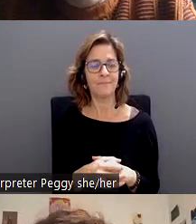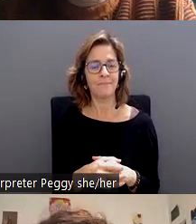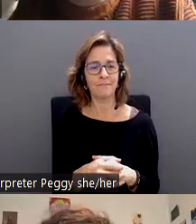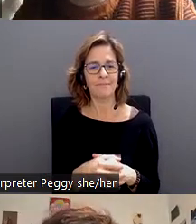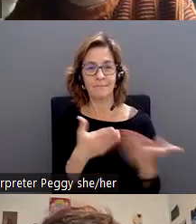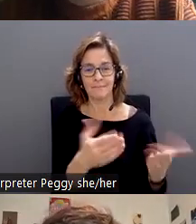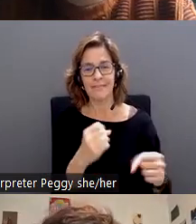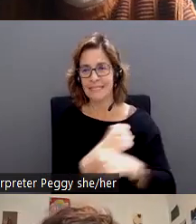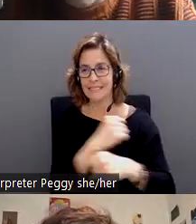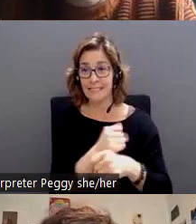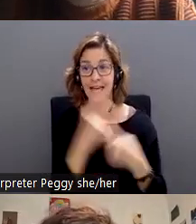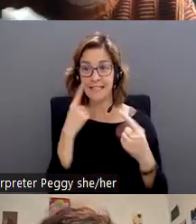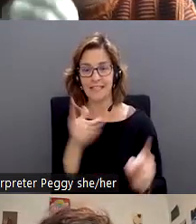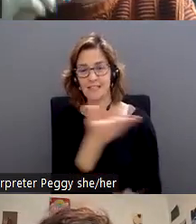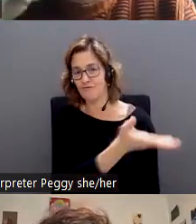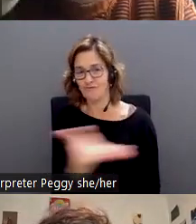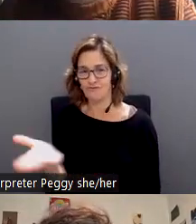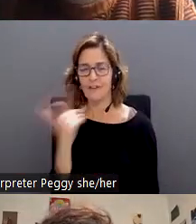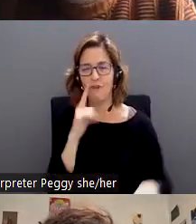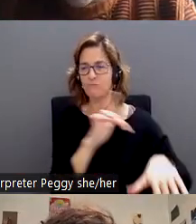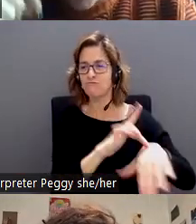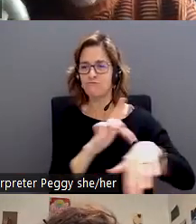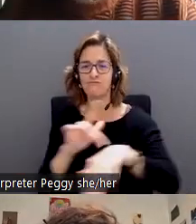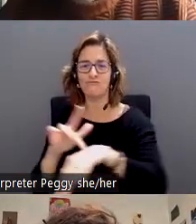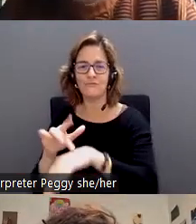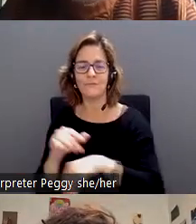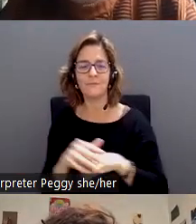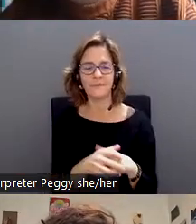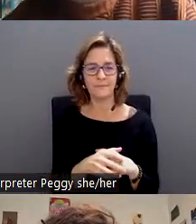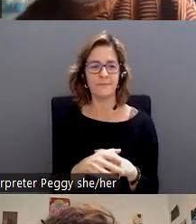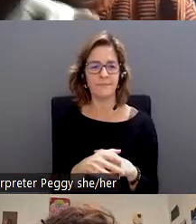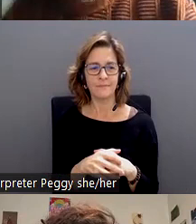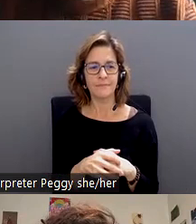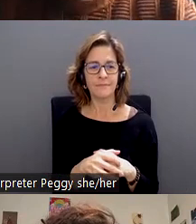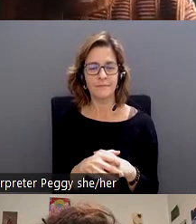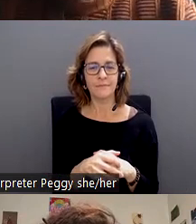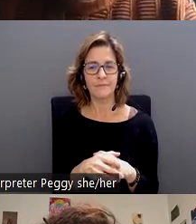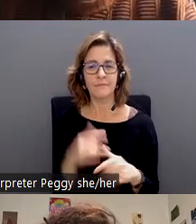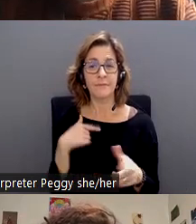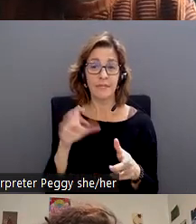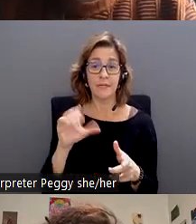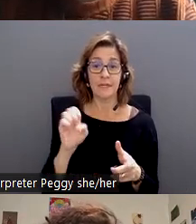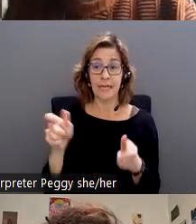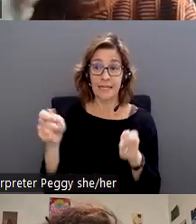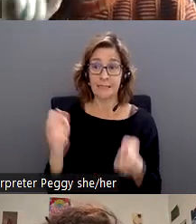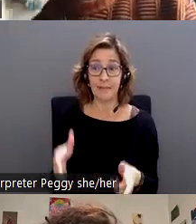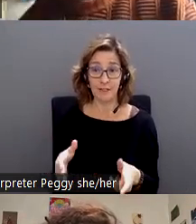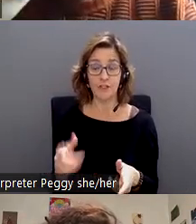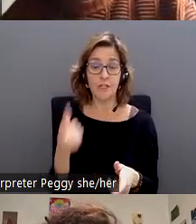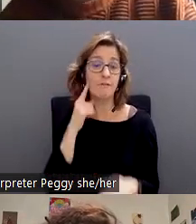Stats and successes, I just wanted to highlight that when I checked in with our case management staff on the Homes First side,